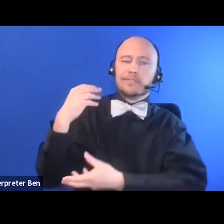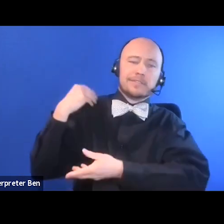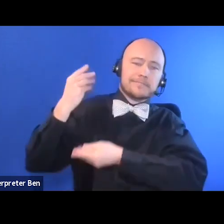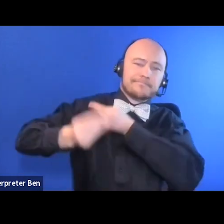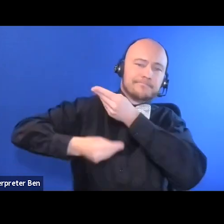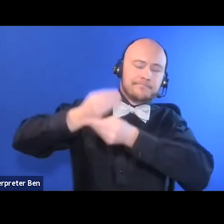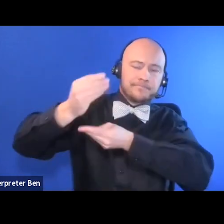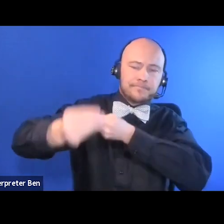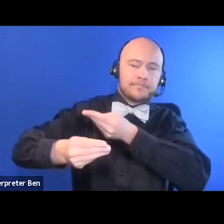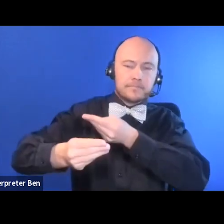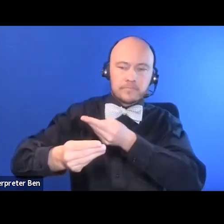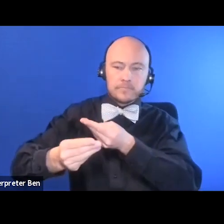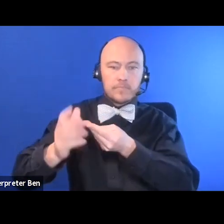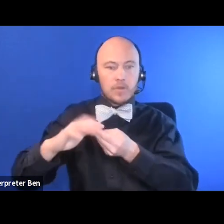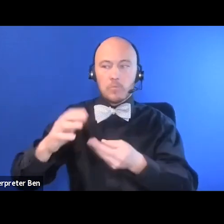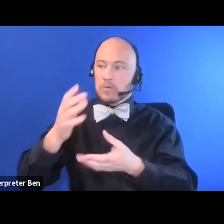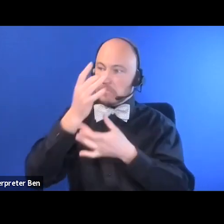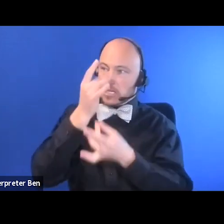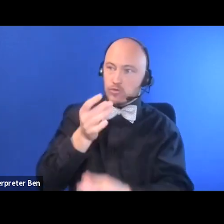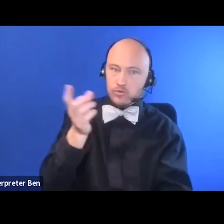ancestors, would intrigue you.